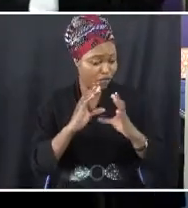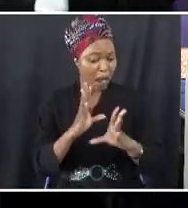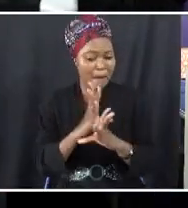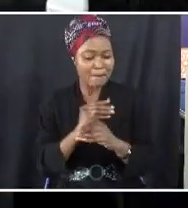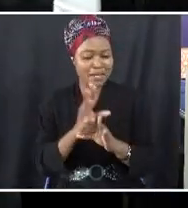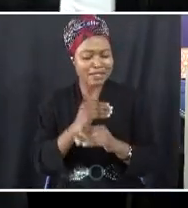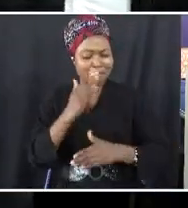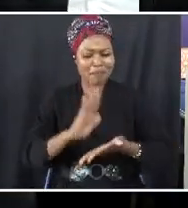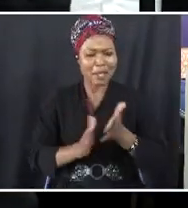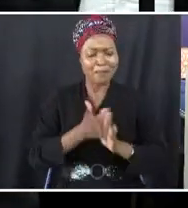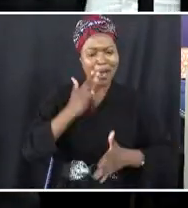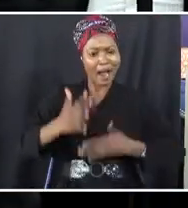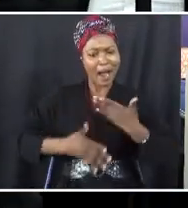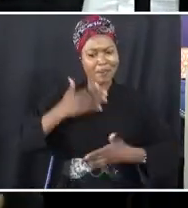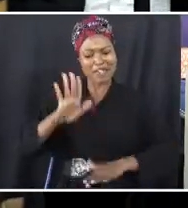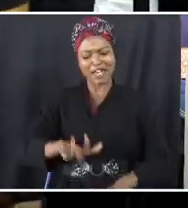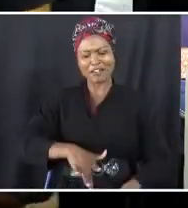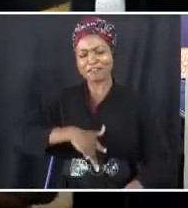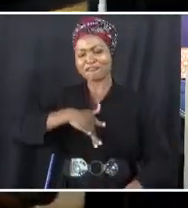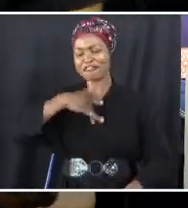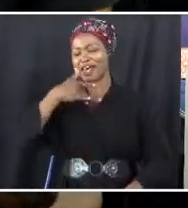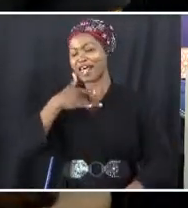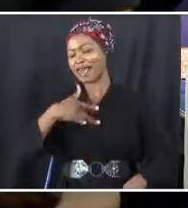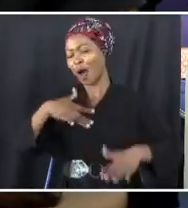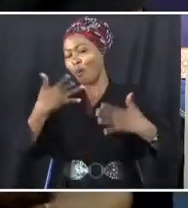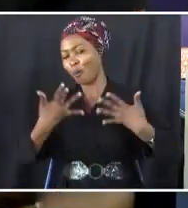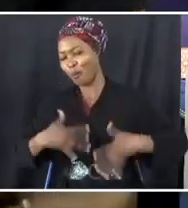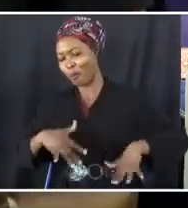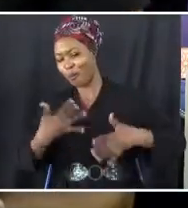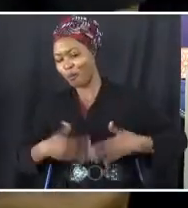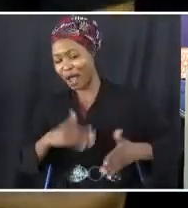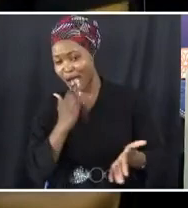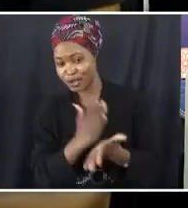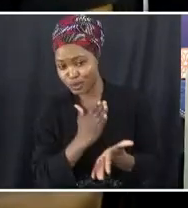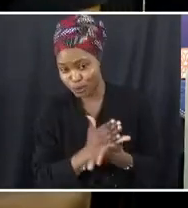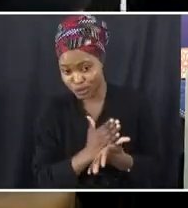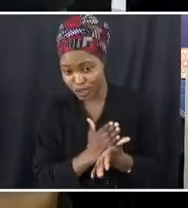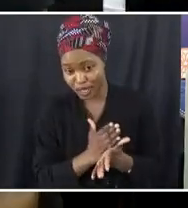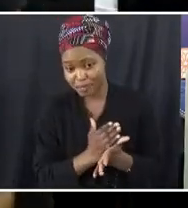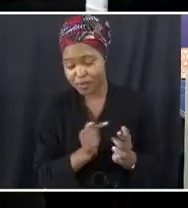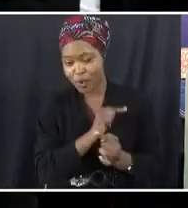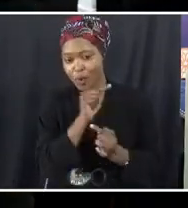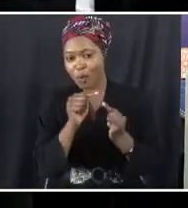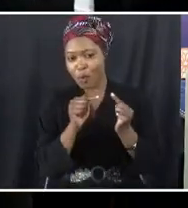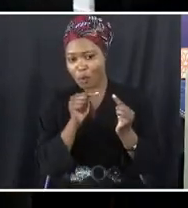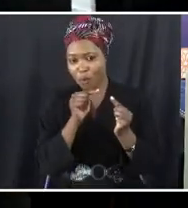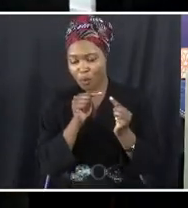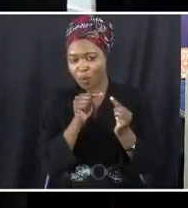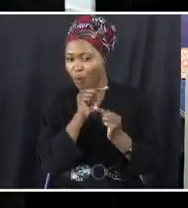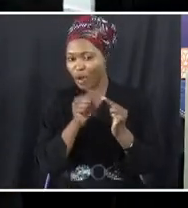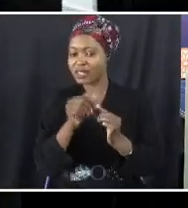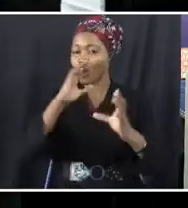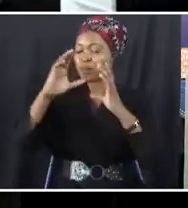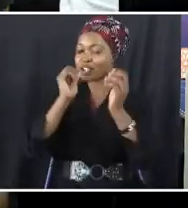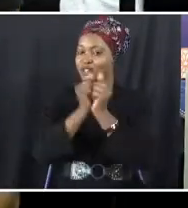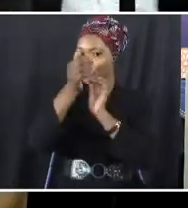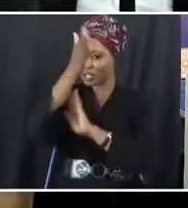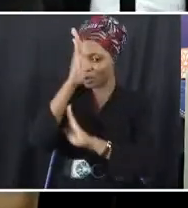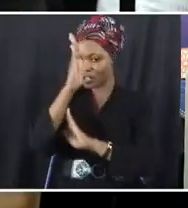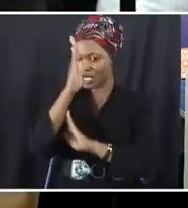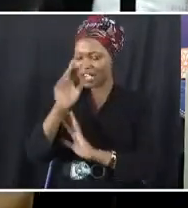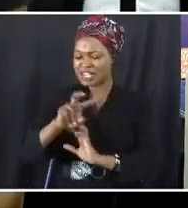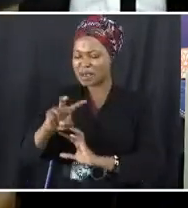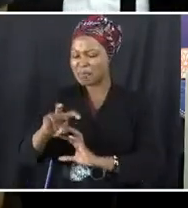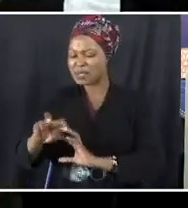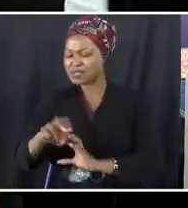their mood, and fills their mind with the wonder of realities well beyond their comprehension. It fuels their